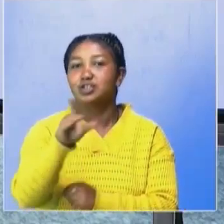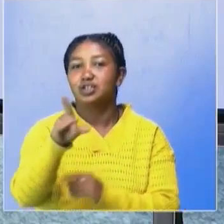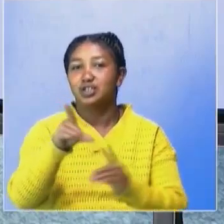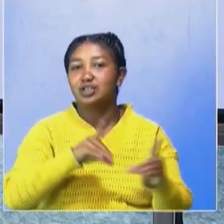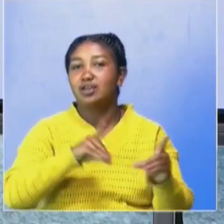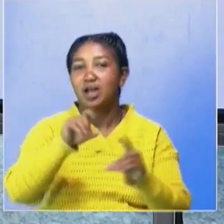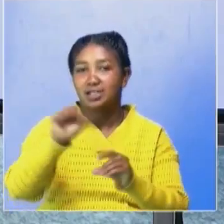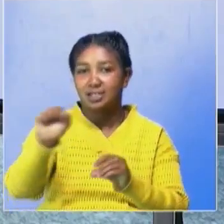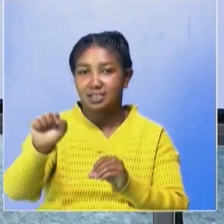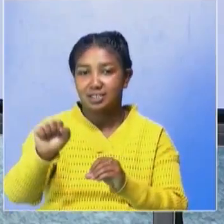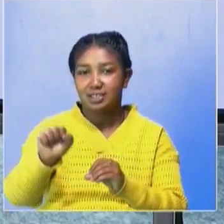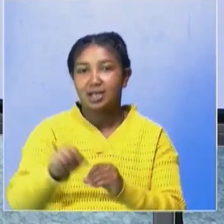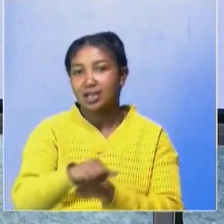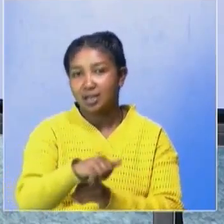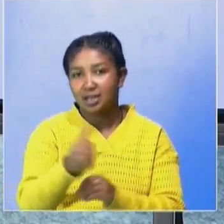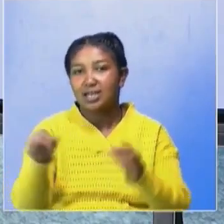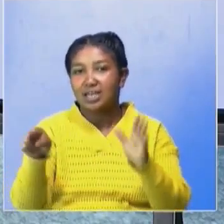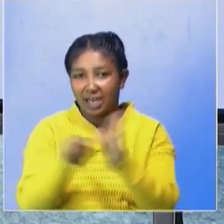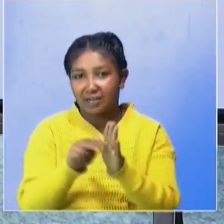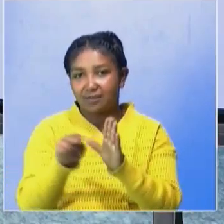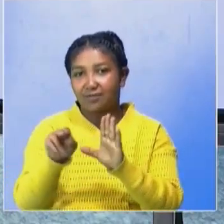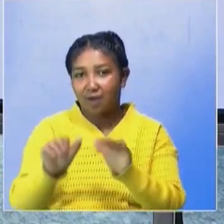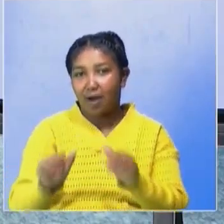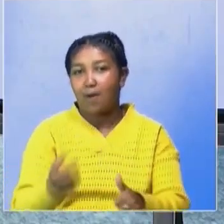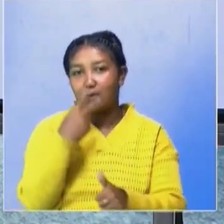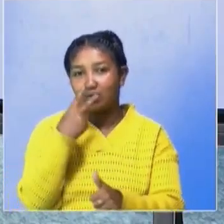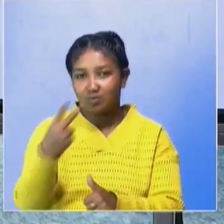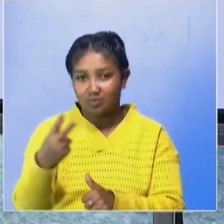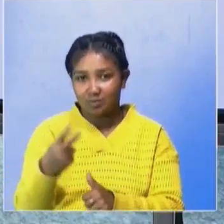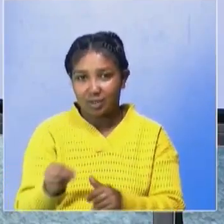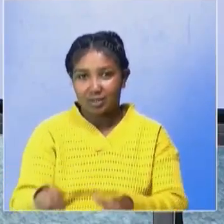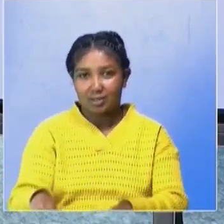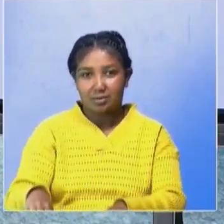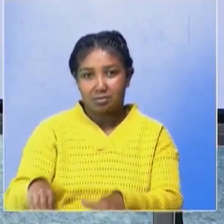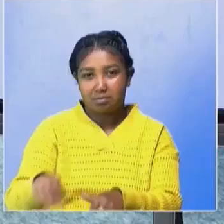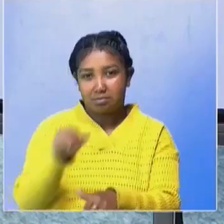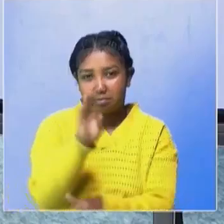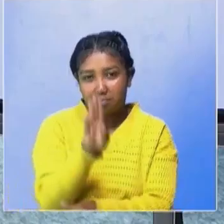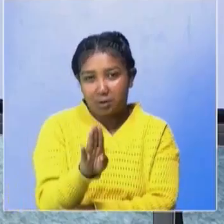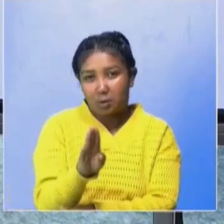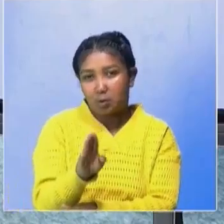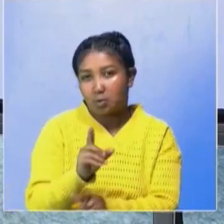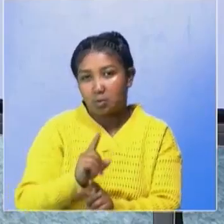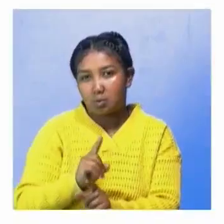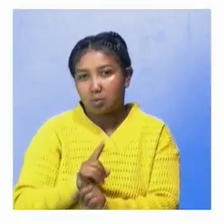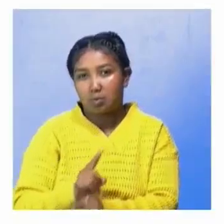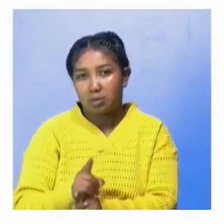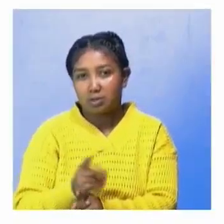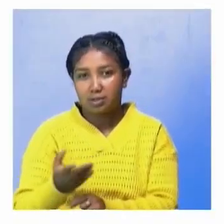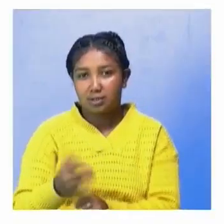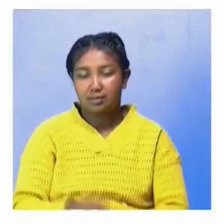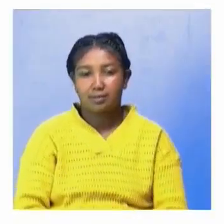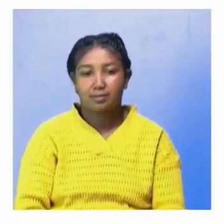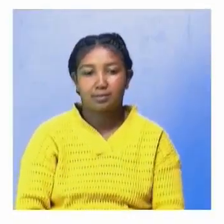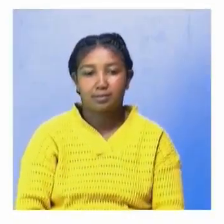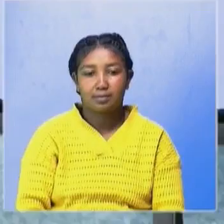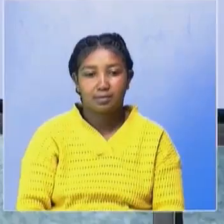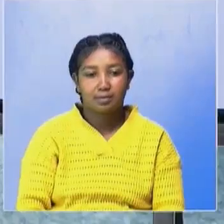does. And let us make it negative here. And the student B maybe also say what?